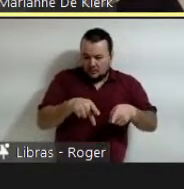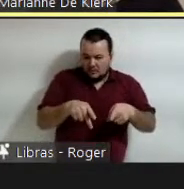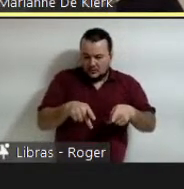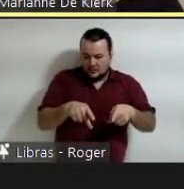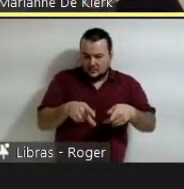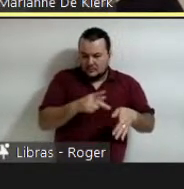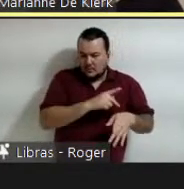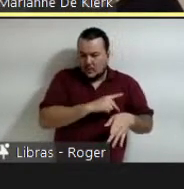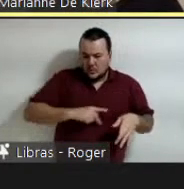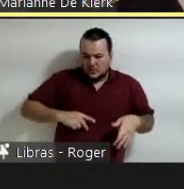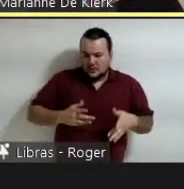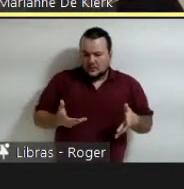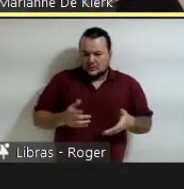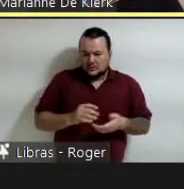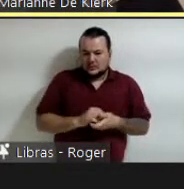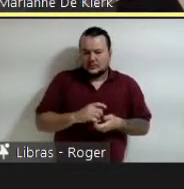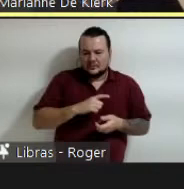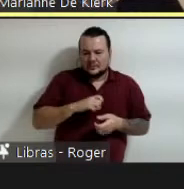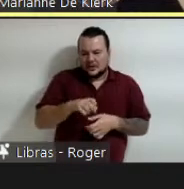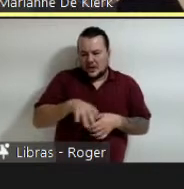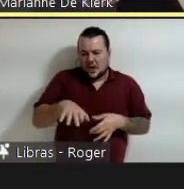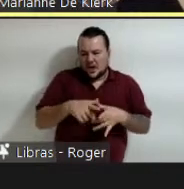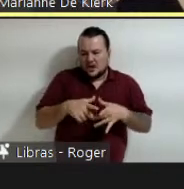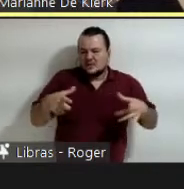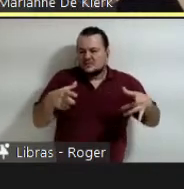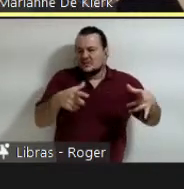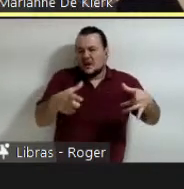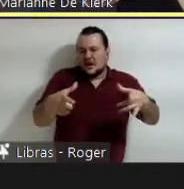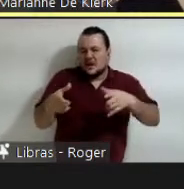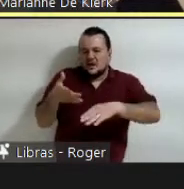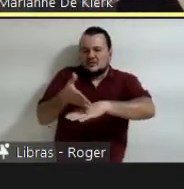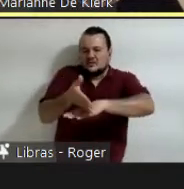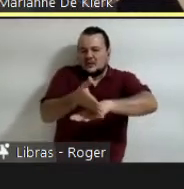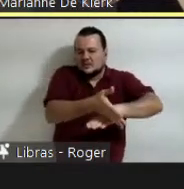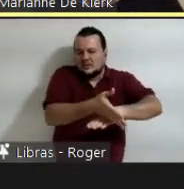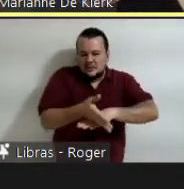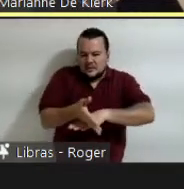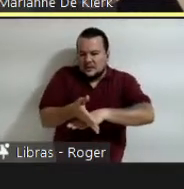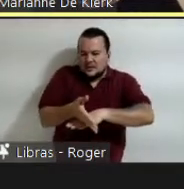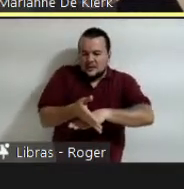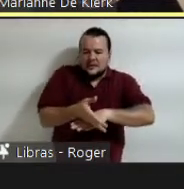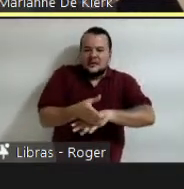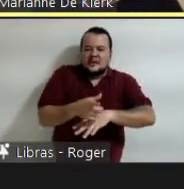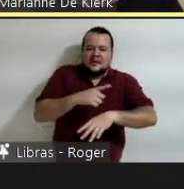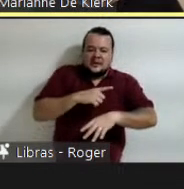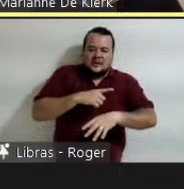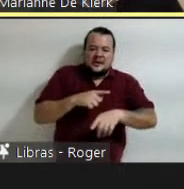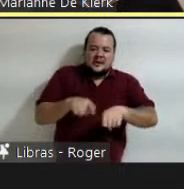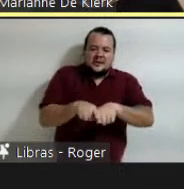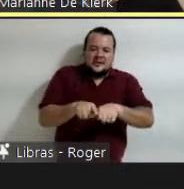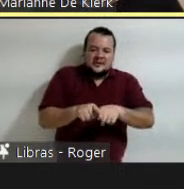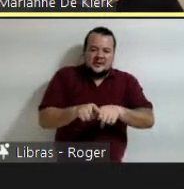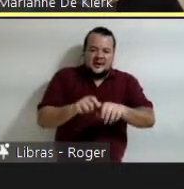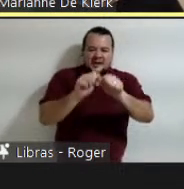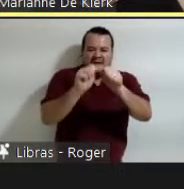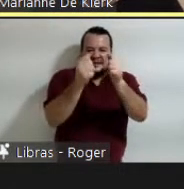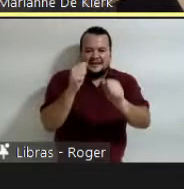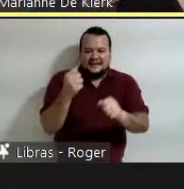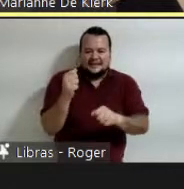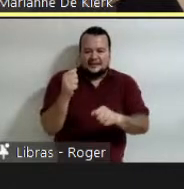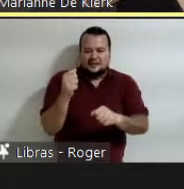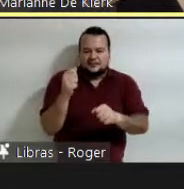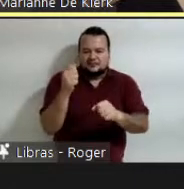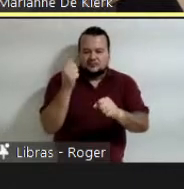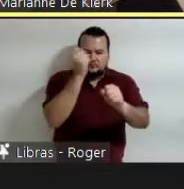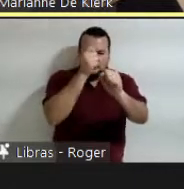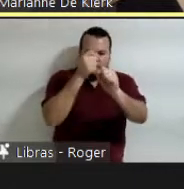the openings, public artworks, sculptures throughout the building. And then you can see the intricate